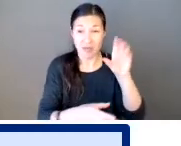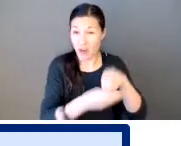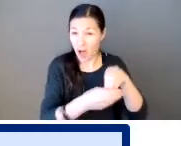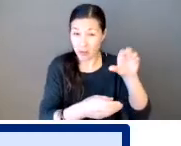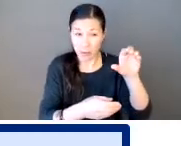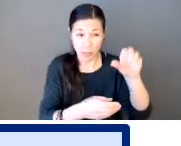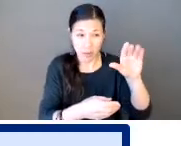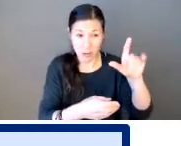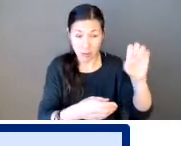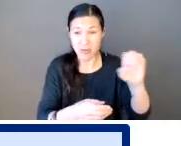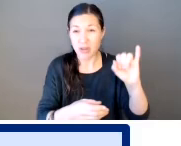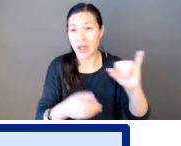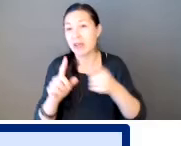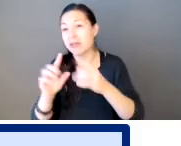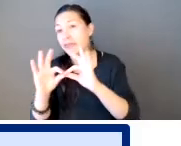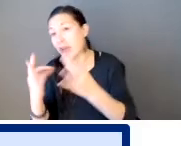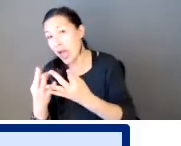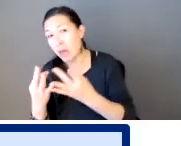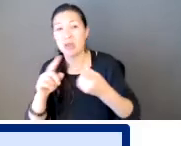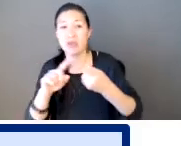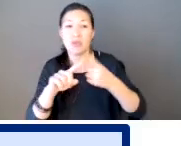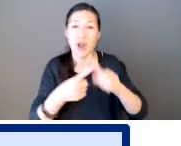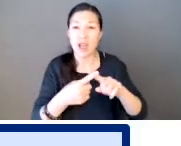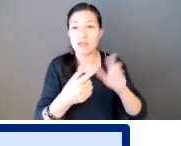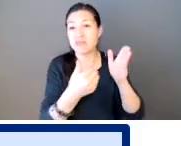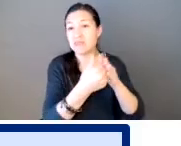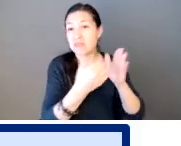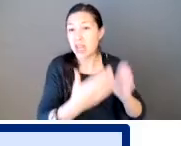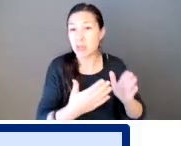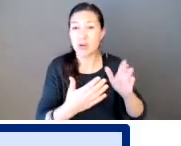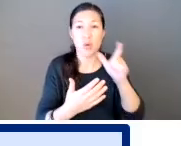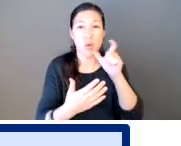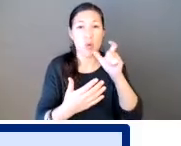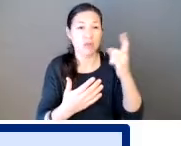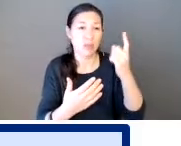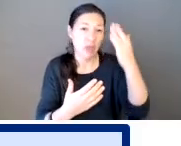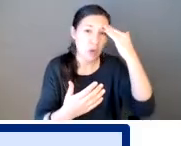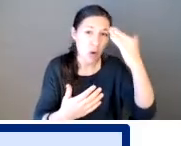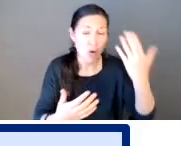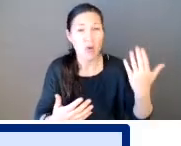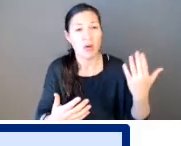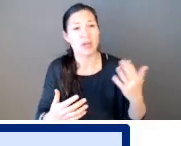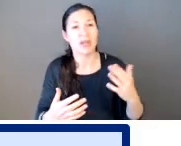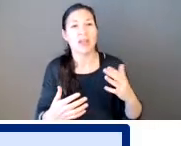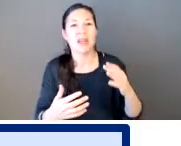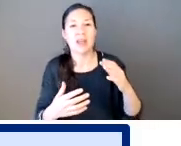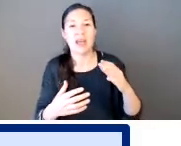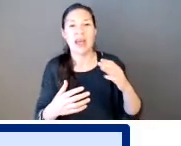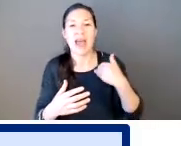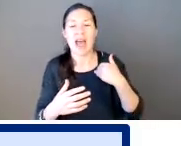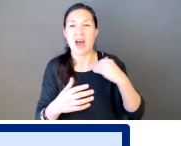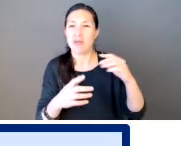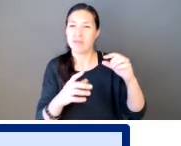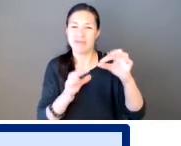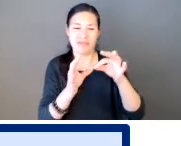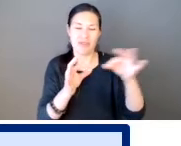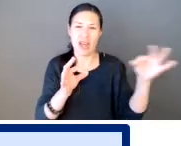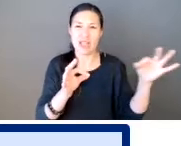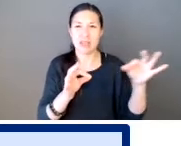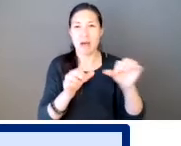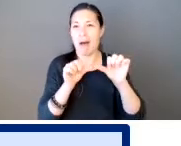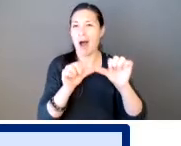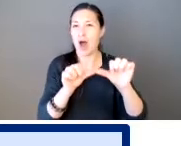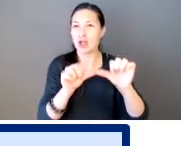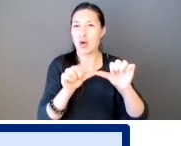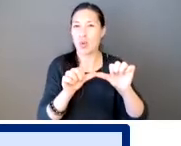or acquaintances. You may still hear the terminology ongoing personal relationship thrown out. Don't like it. It's